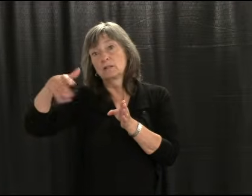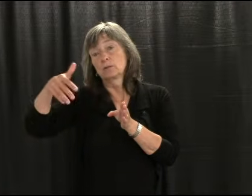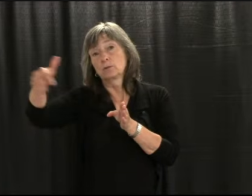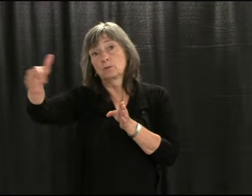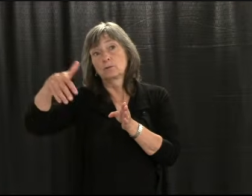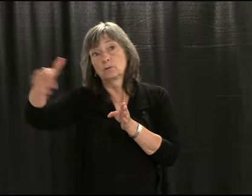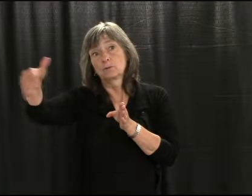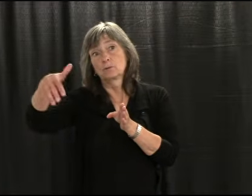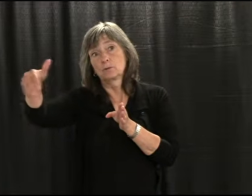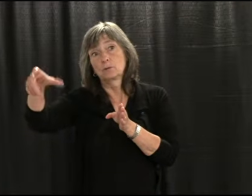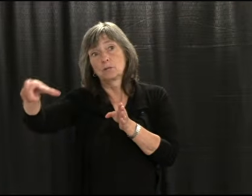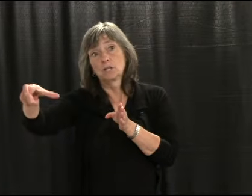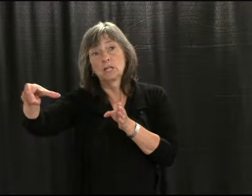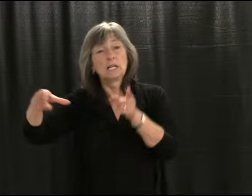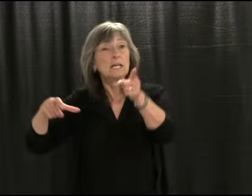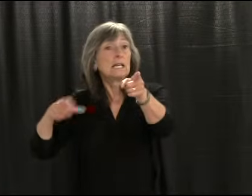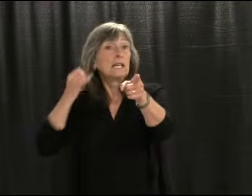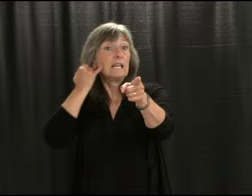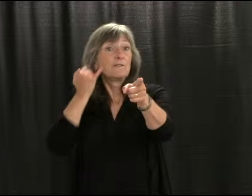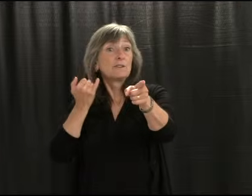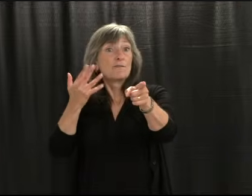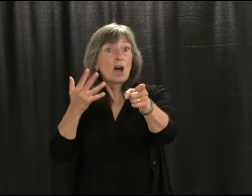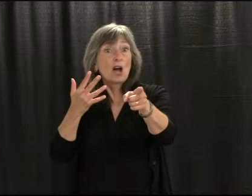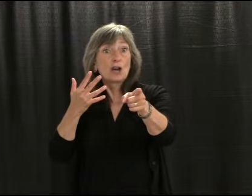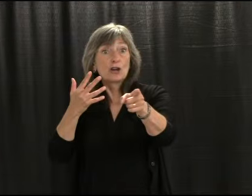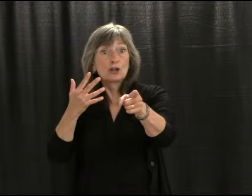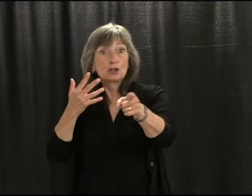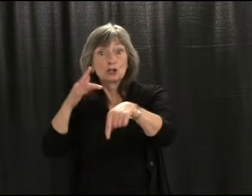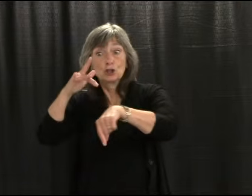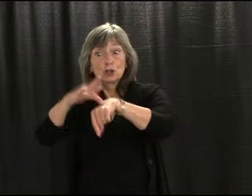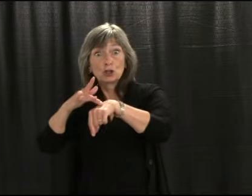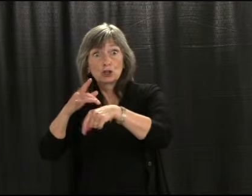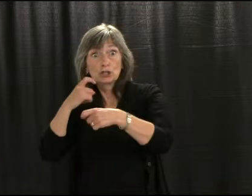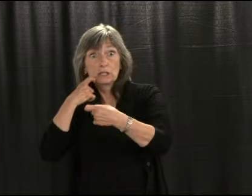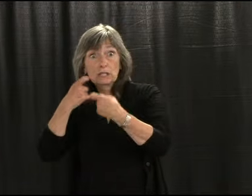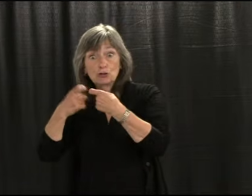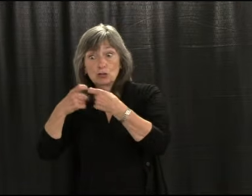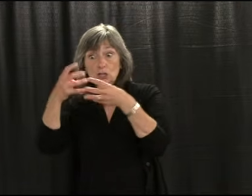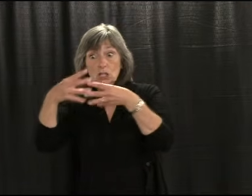fire was to impact transmission lines, what would happen?